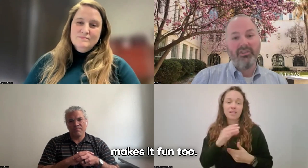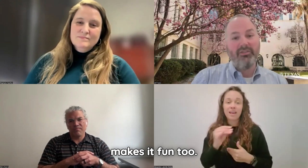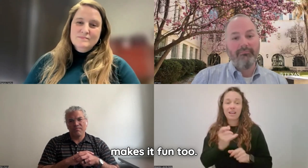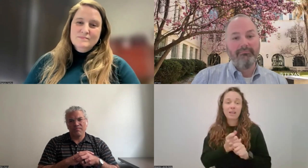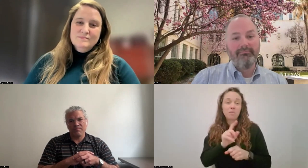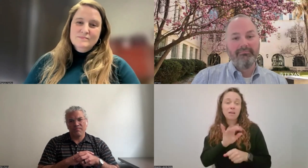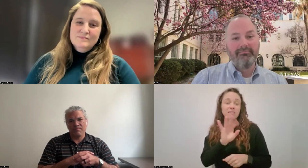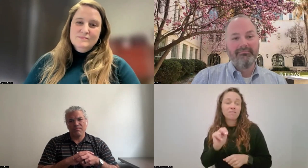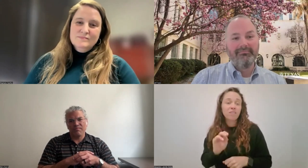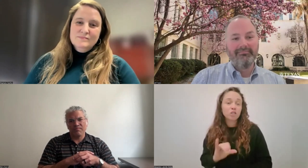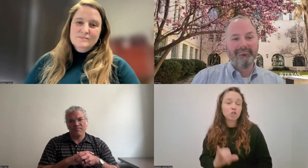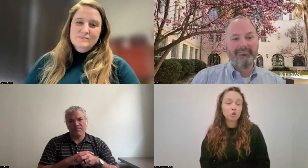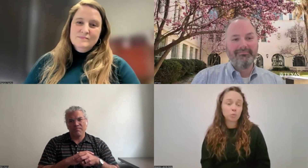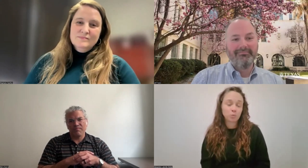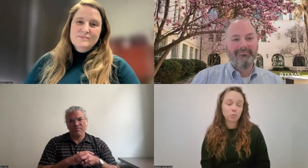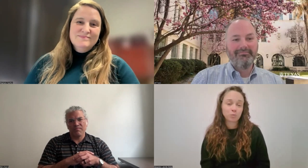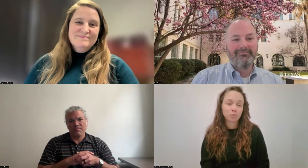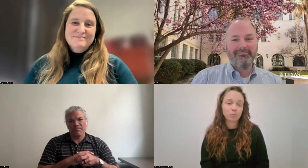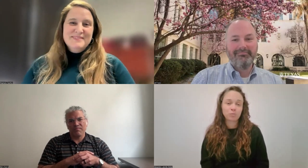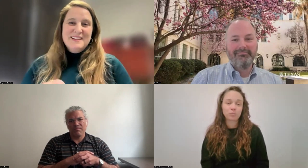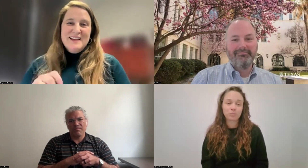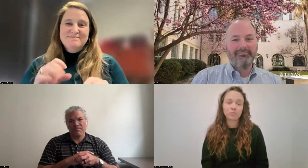it fun too.